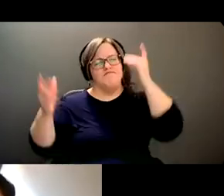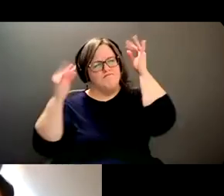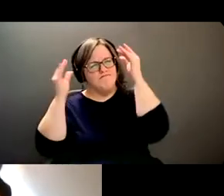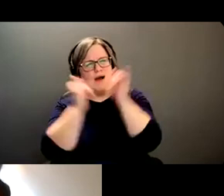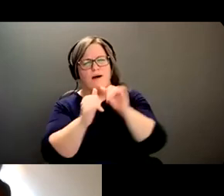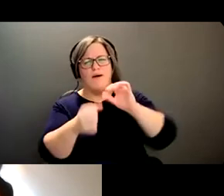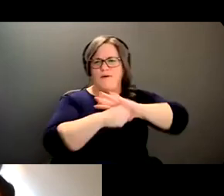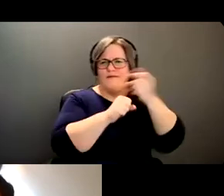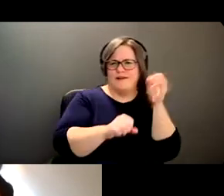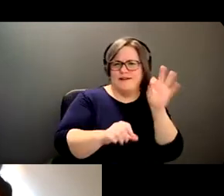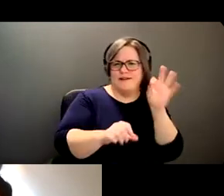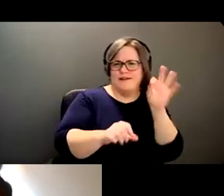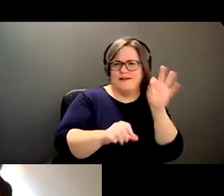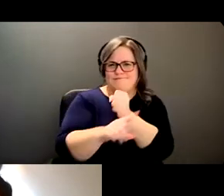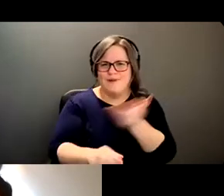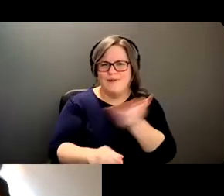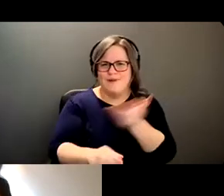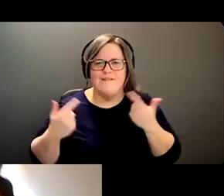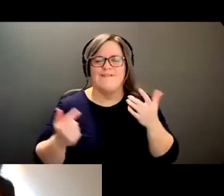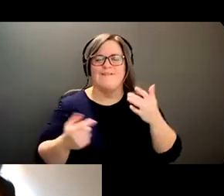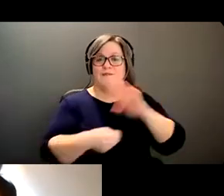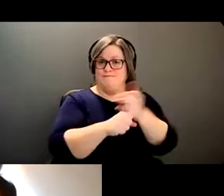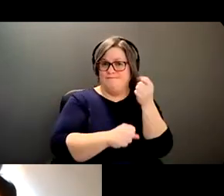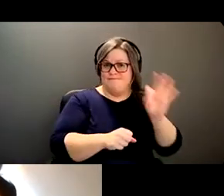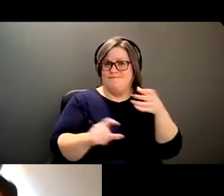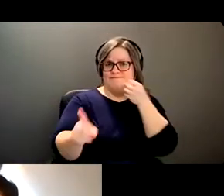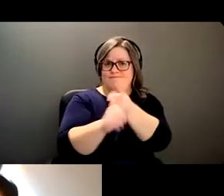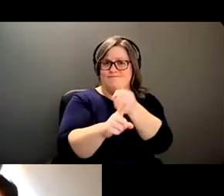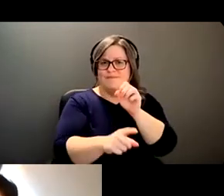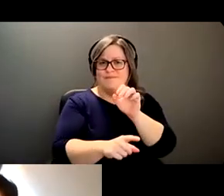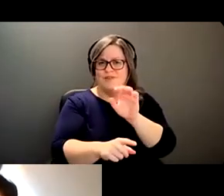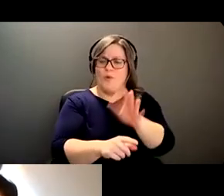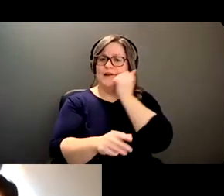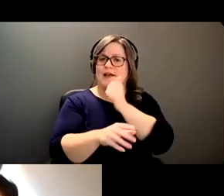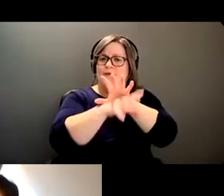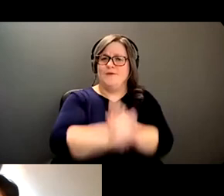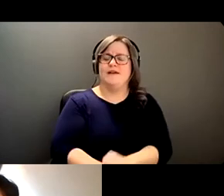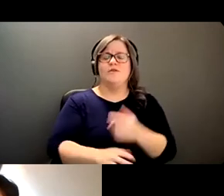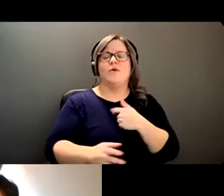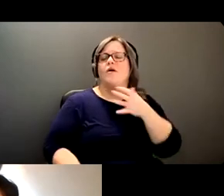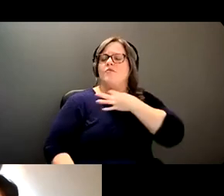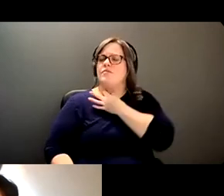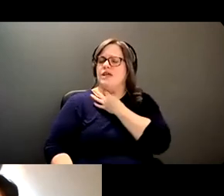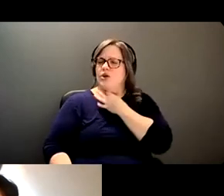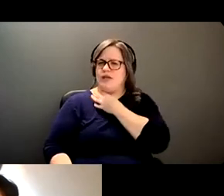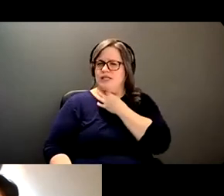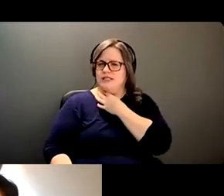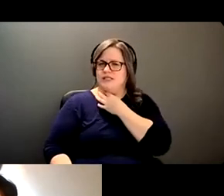different ways and our routines. So, I mean, for each one of you, what kind of spaces did